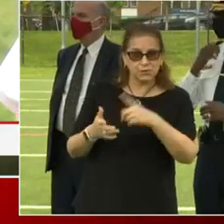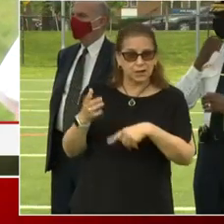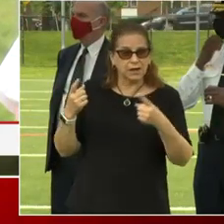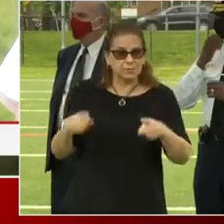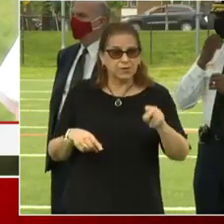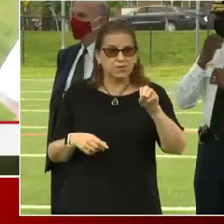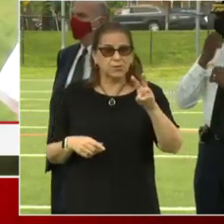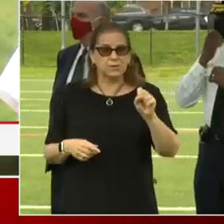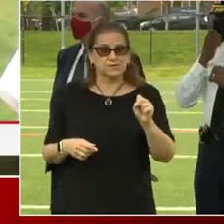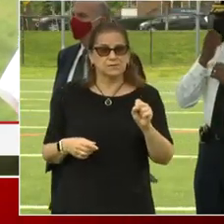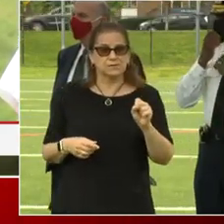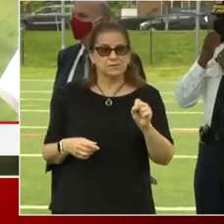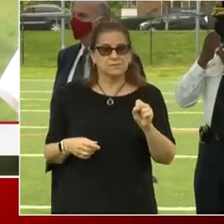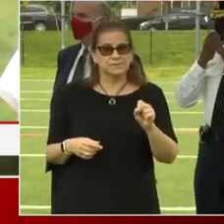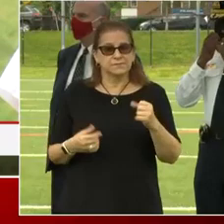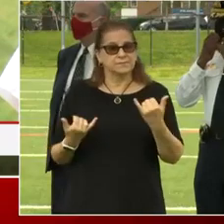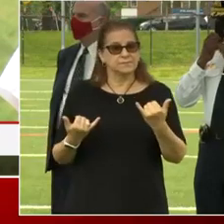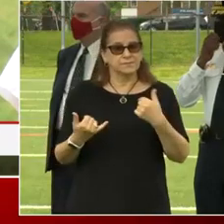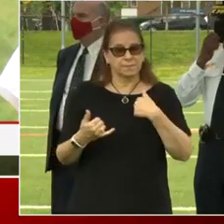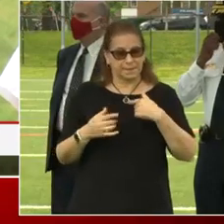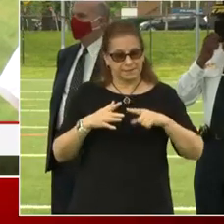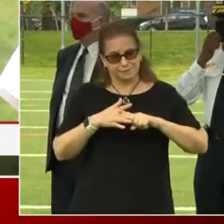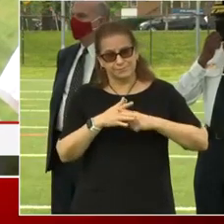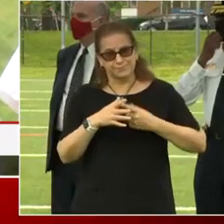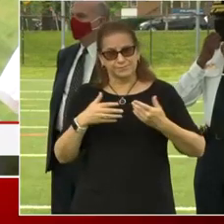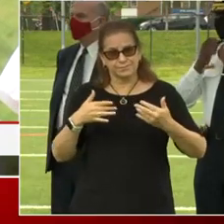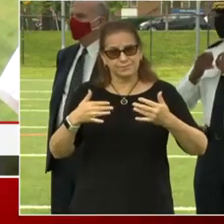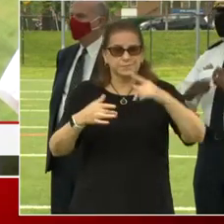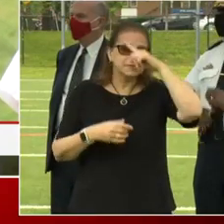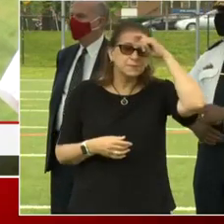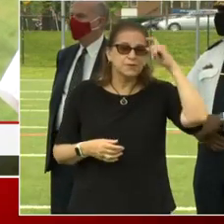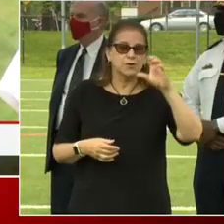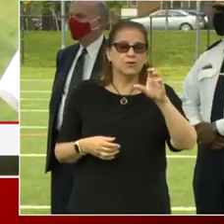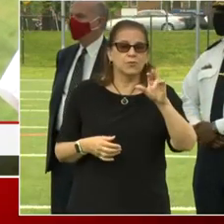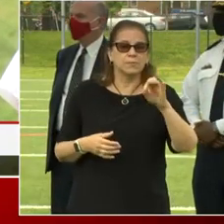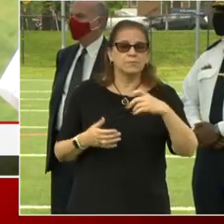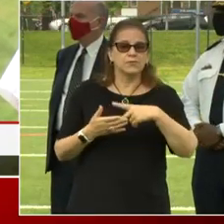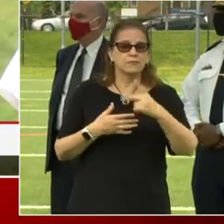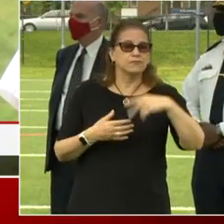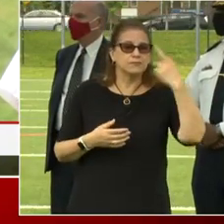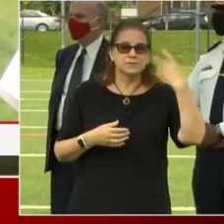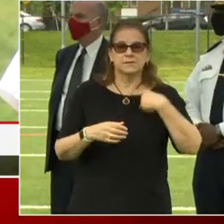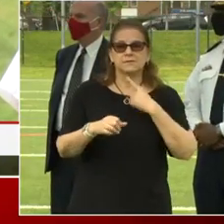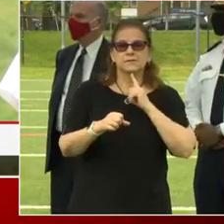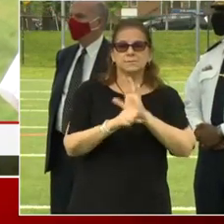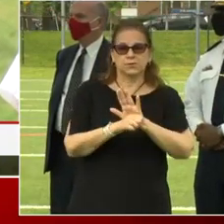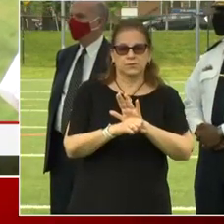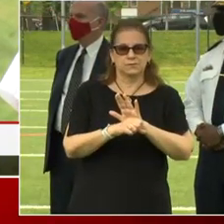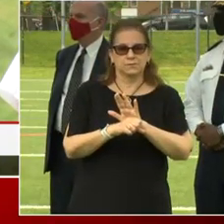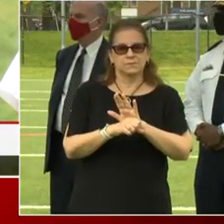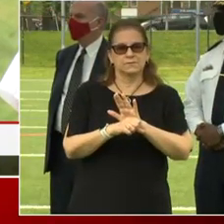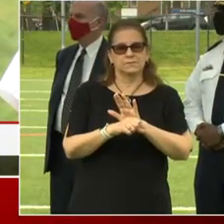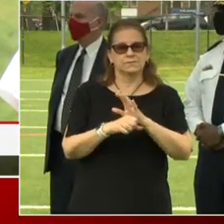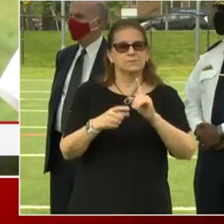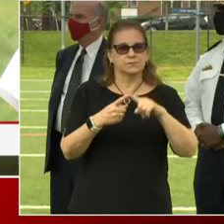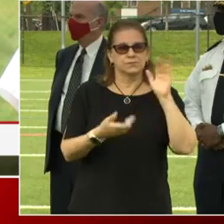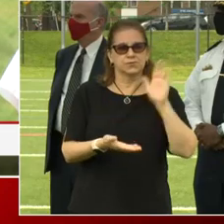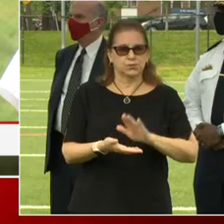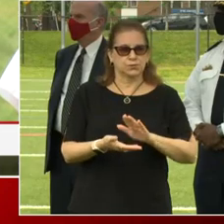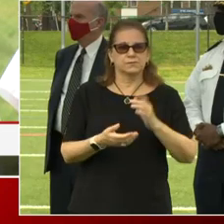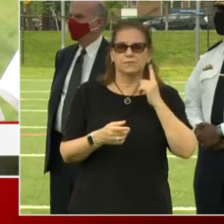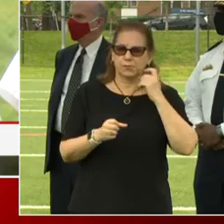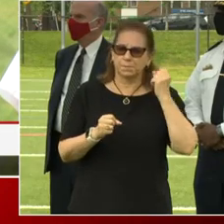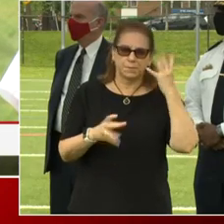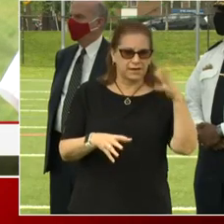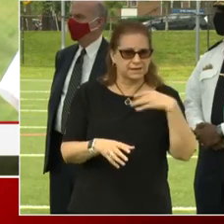we do the Summer Crime Initiative, and it's the reason why we are so committed to this, and we have been for so many years now. This is